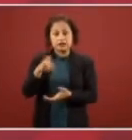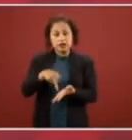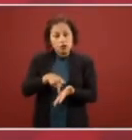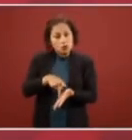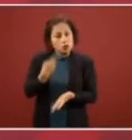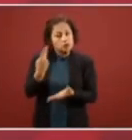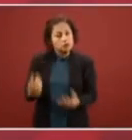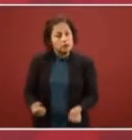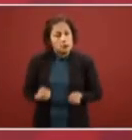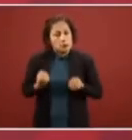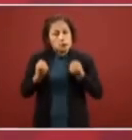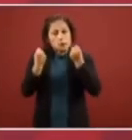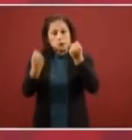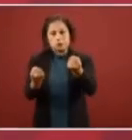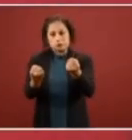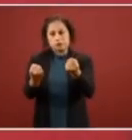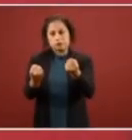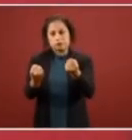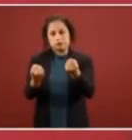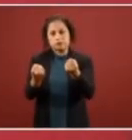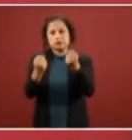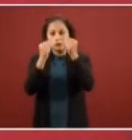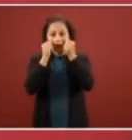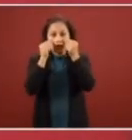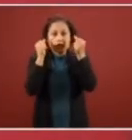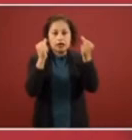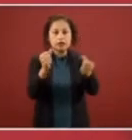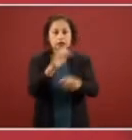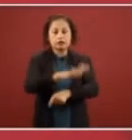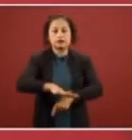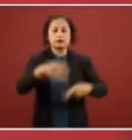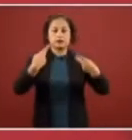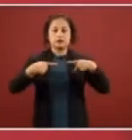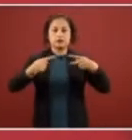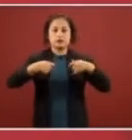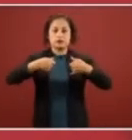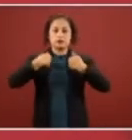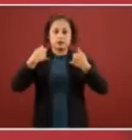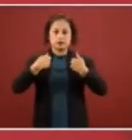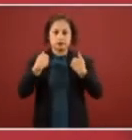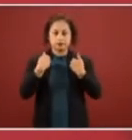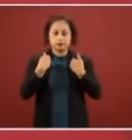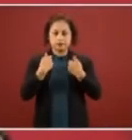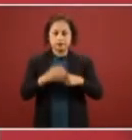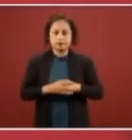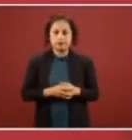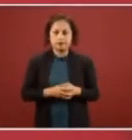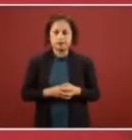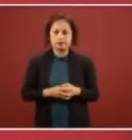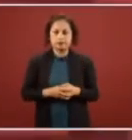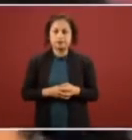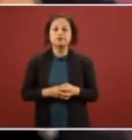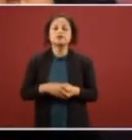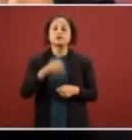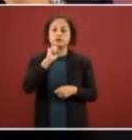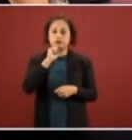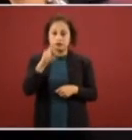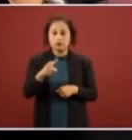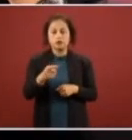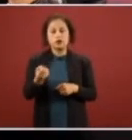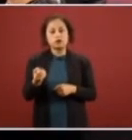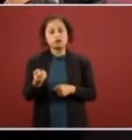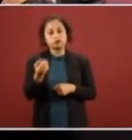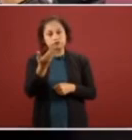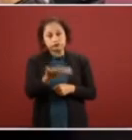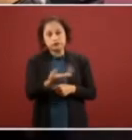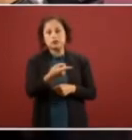Para no dejar de atender a los jóvenes. In order not to stop attending the youth. Y que haya trabajo. And that there be